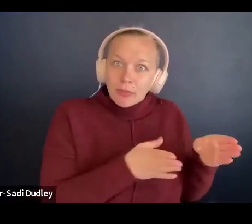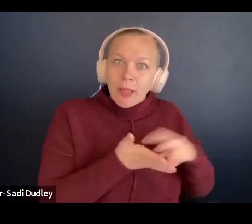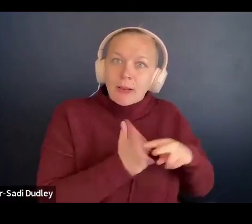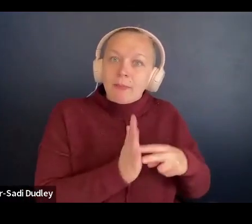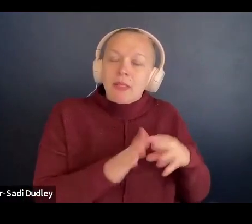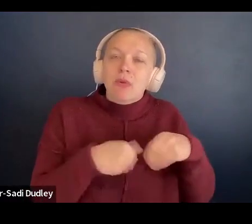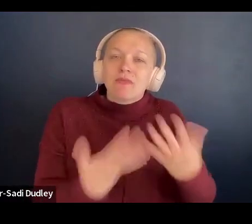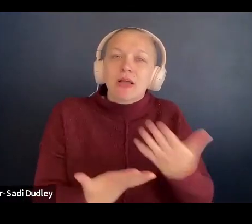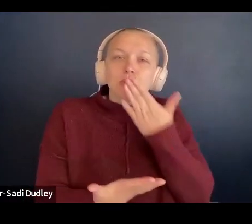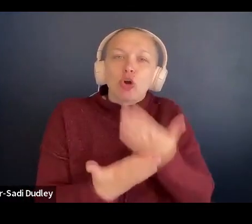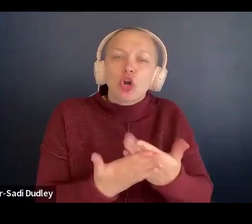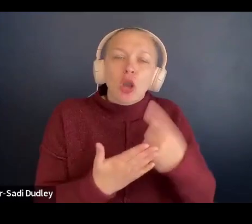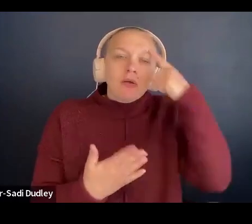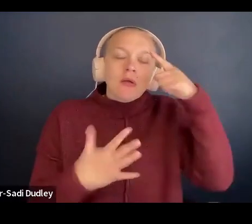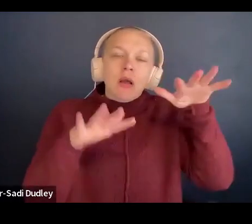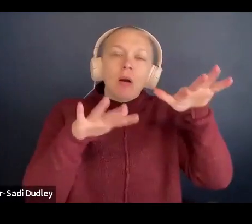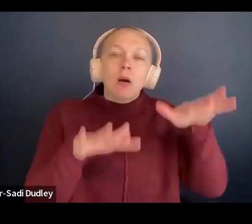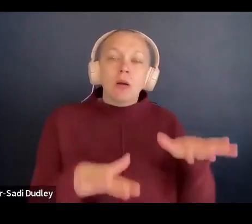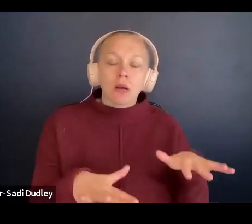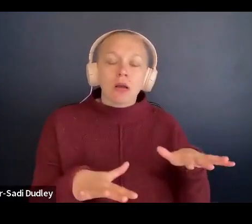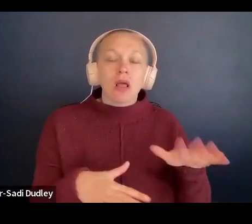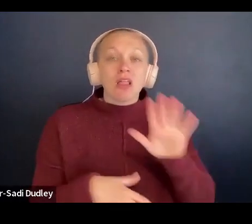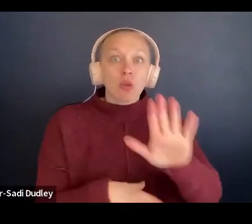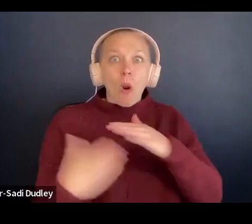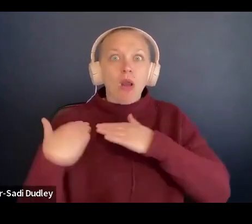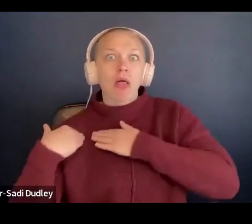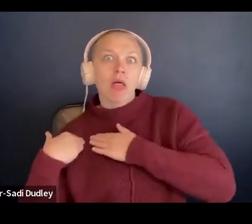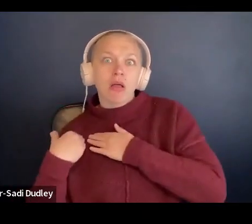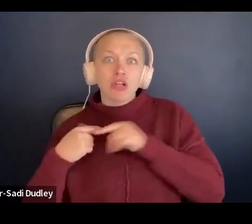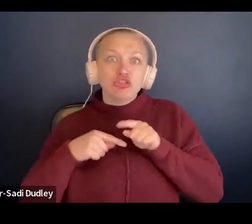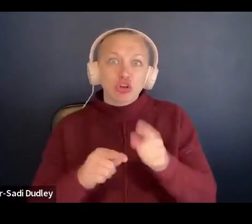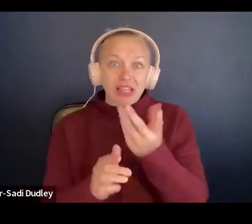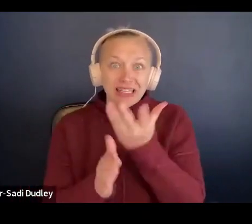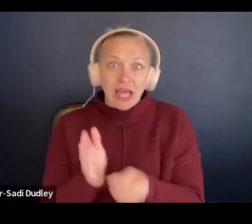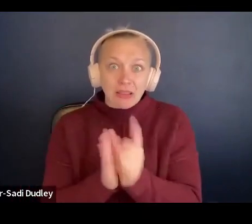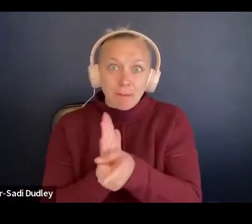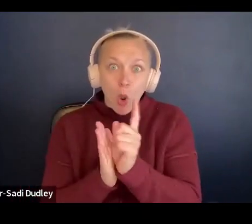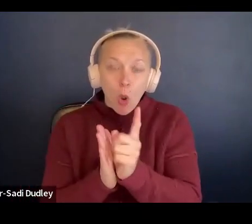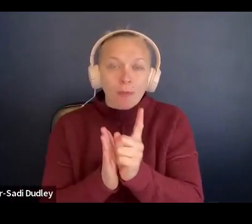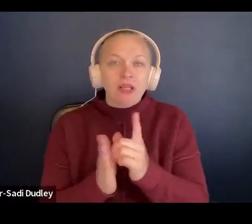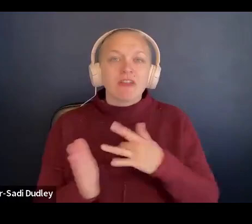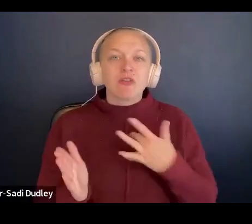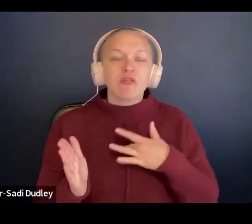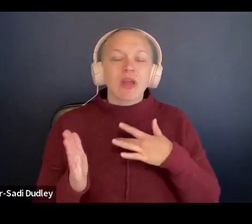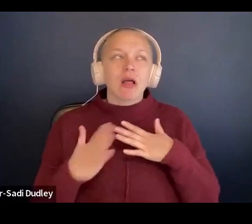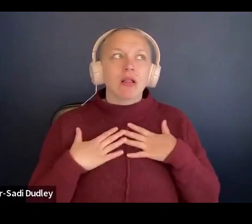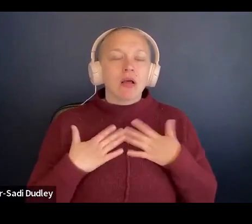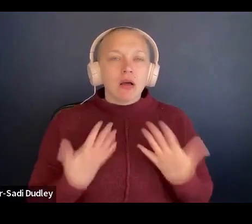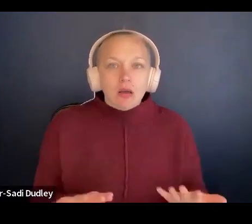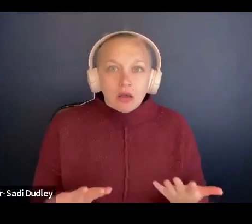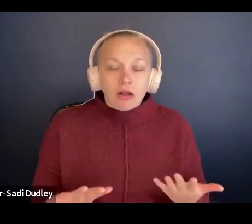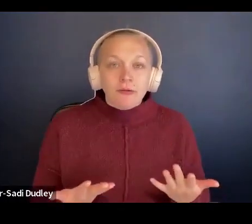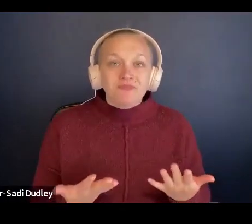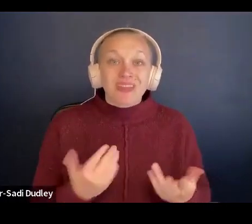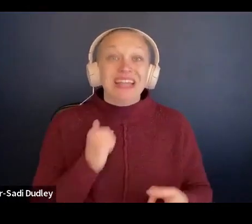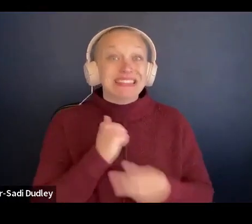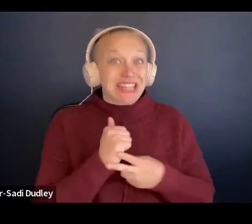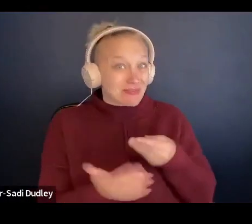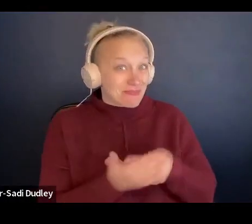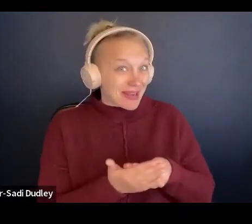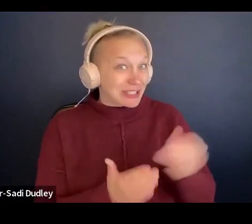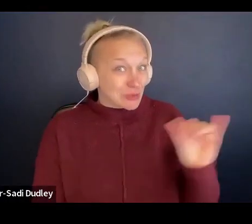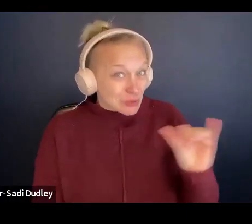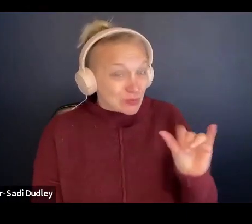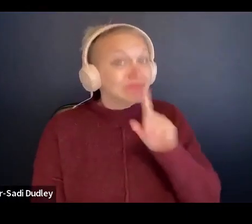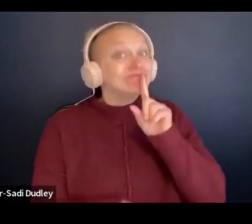really limits the burden on family members during a very difficult time. And studies show that it actually saves the family money. Yes,